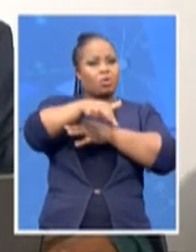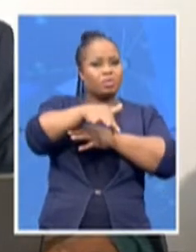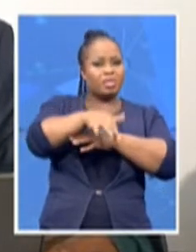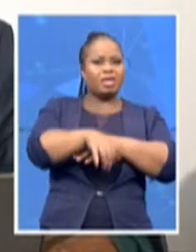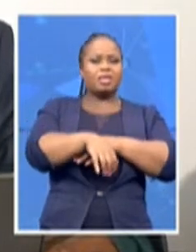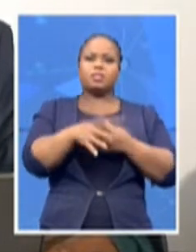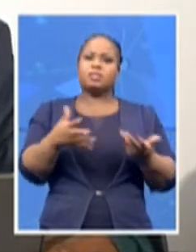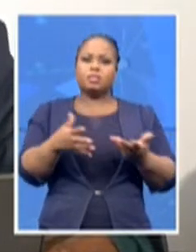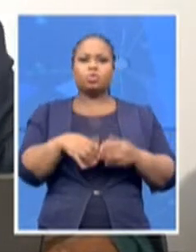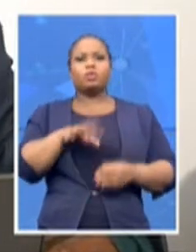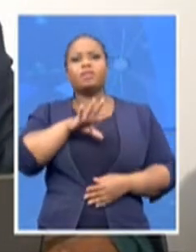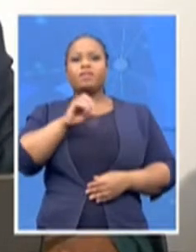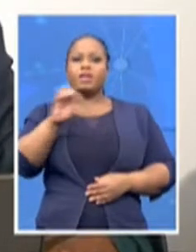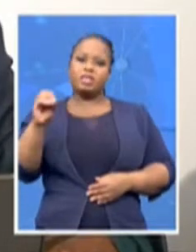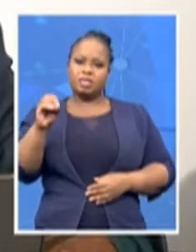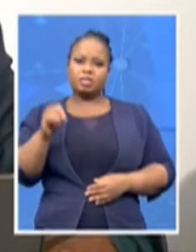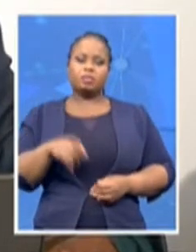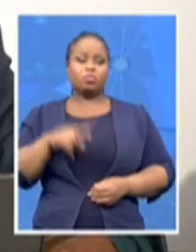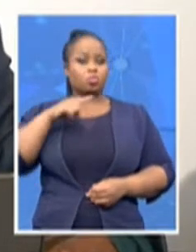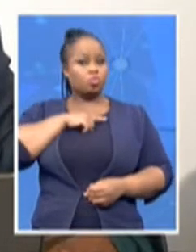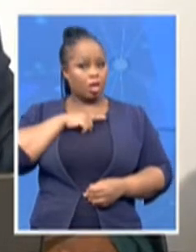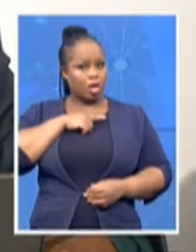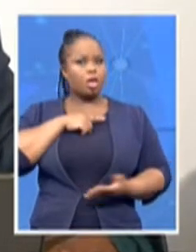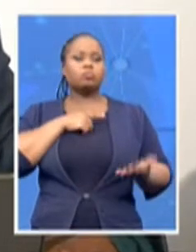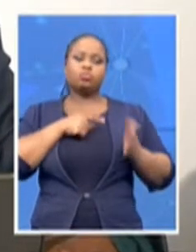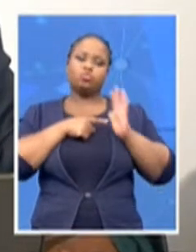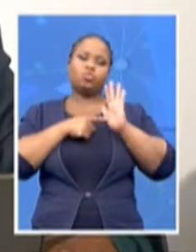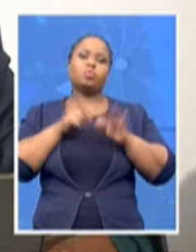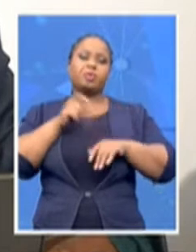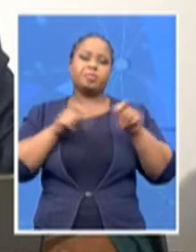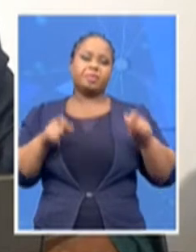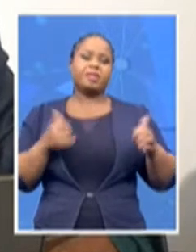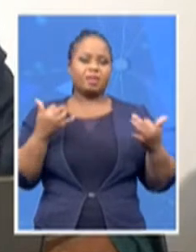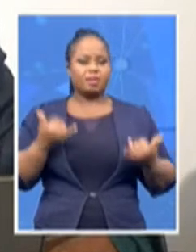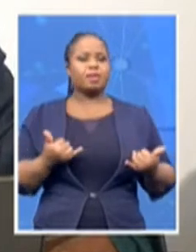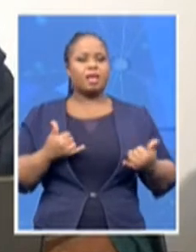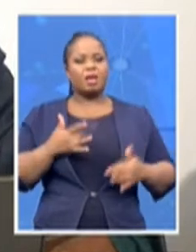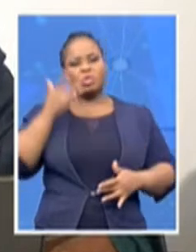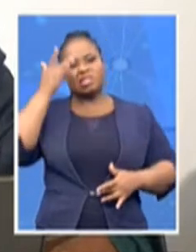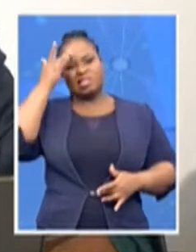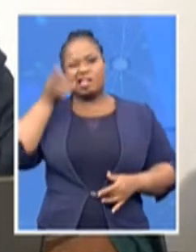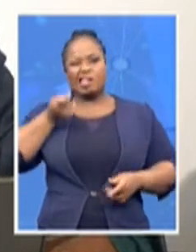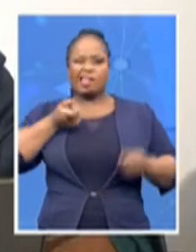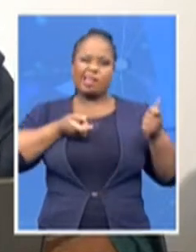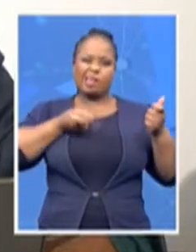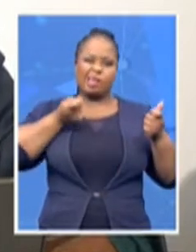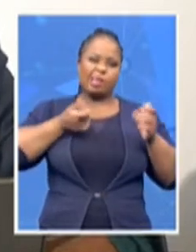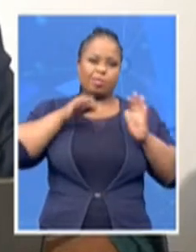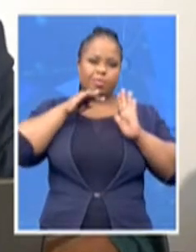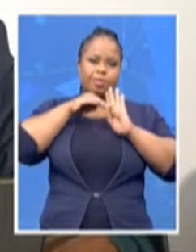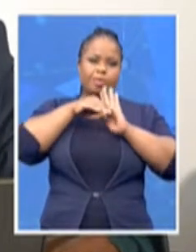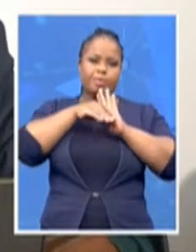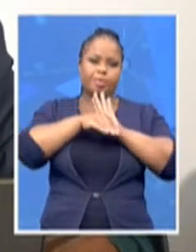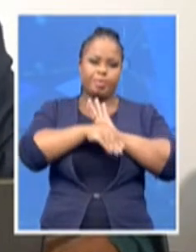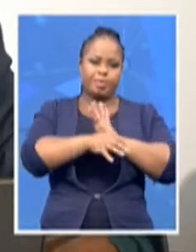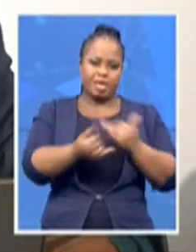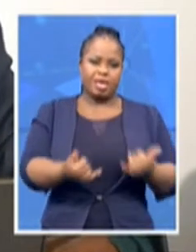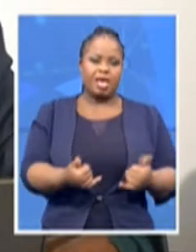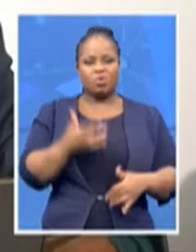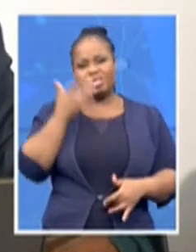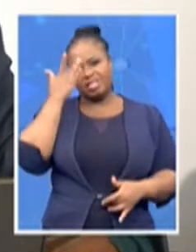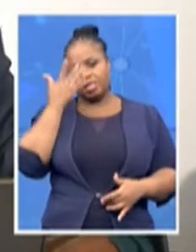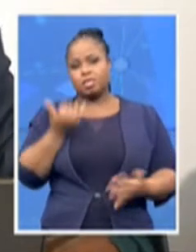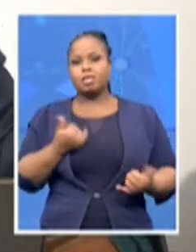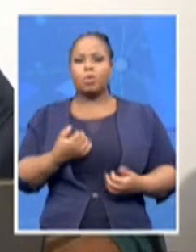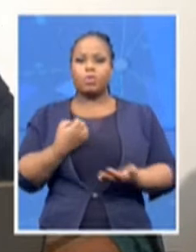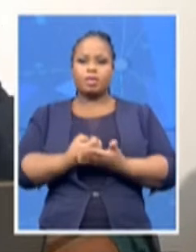shown, the numbers have been improving, going down. So we're able to regain some of the economic and also social